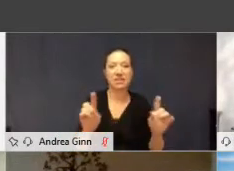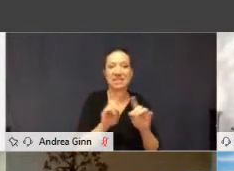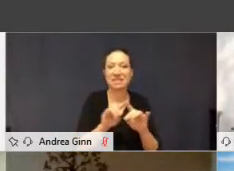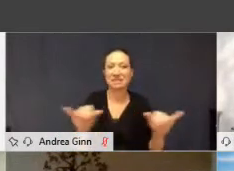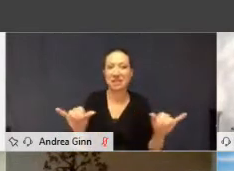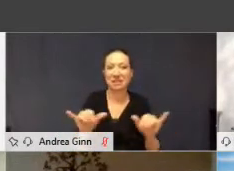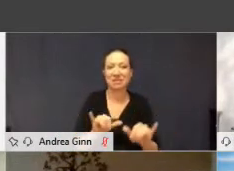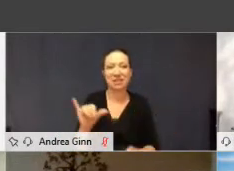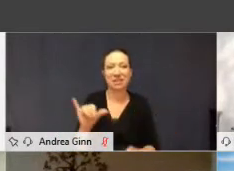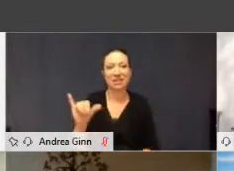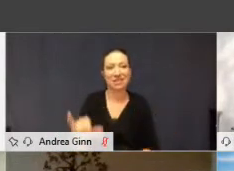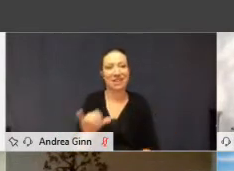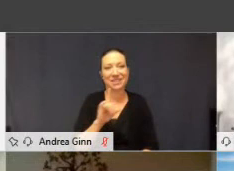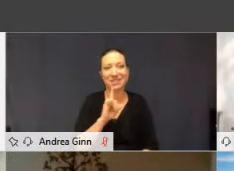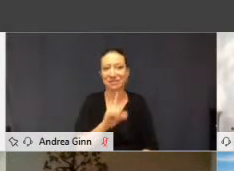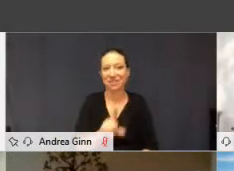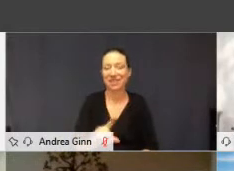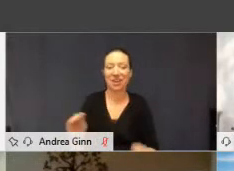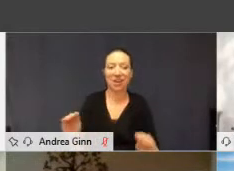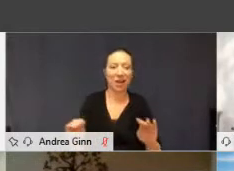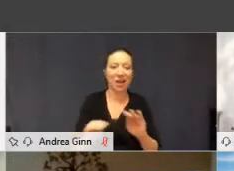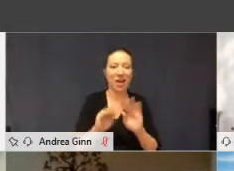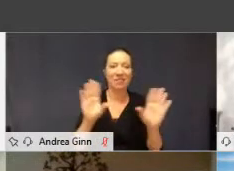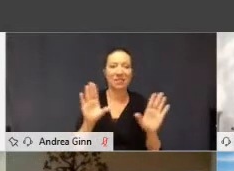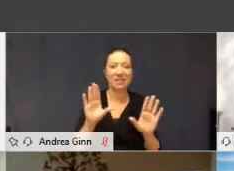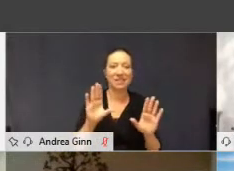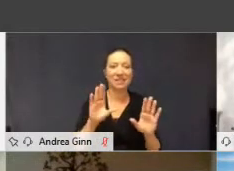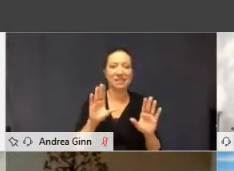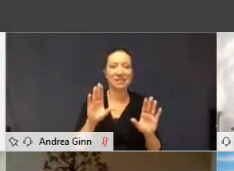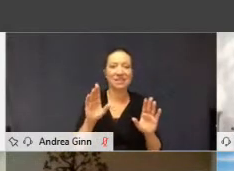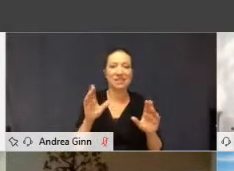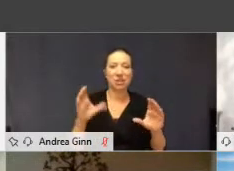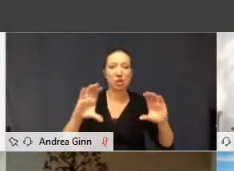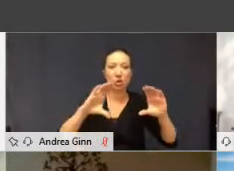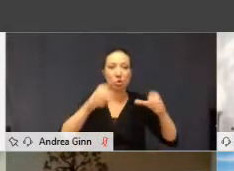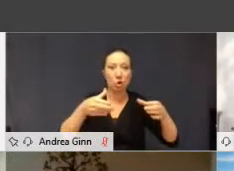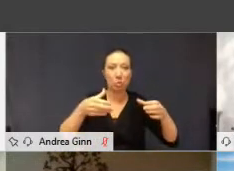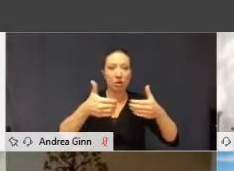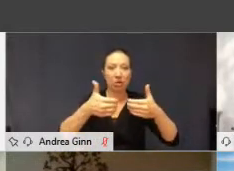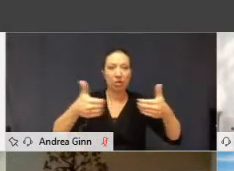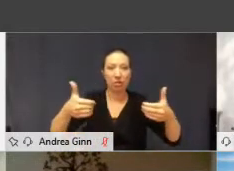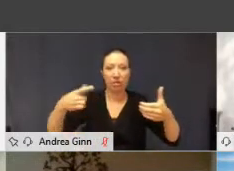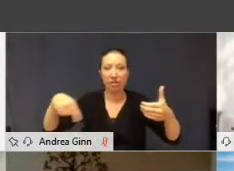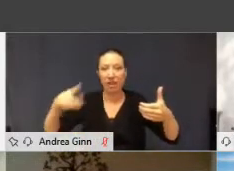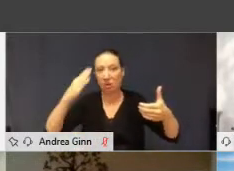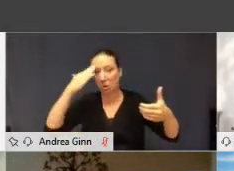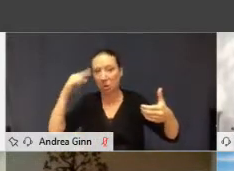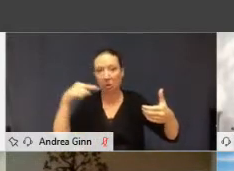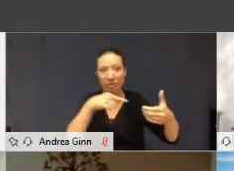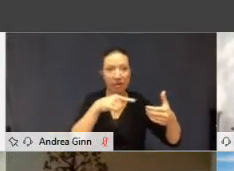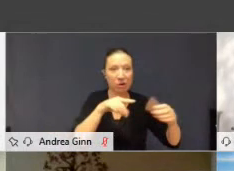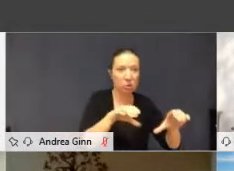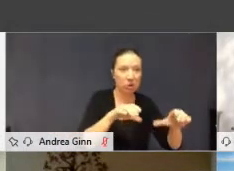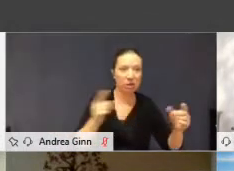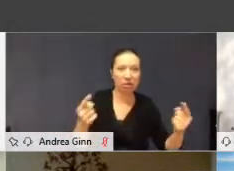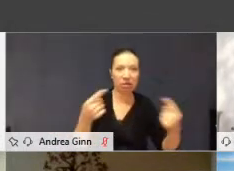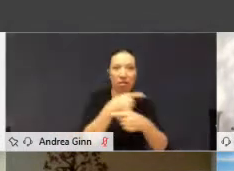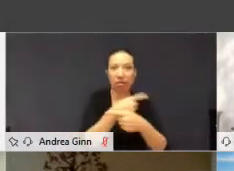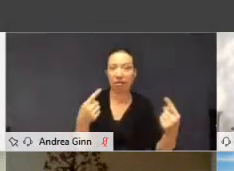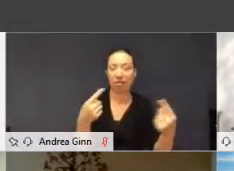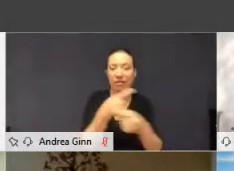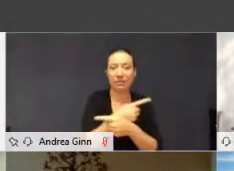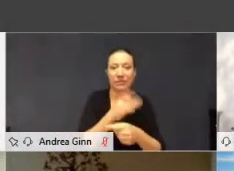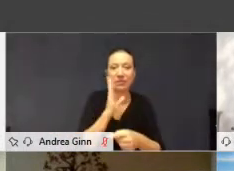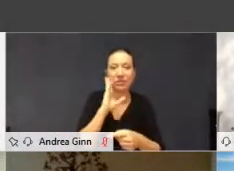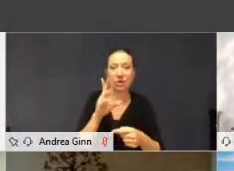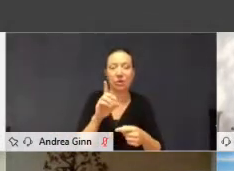The right hand doesn't know what the left hand is doing. And this story starts, I'm going to fast forward through it. At